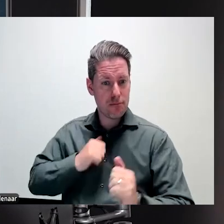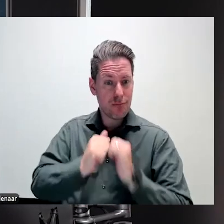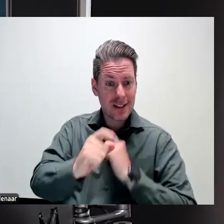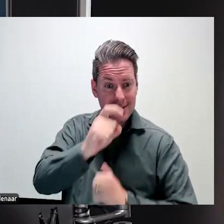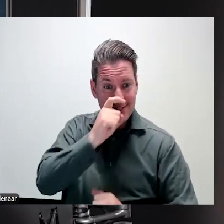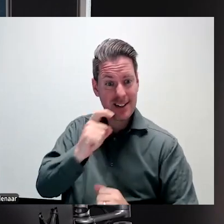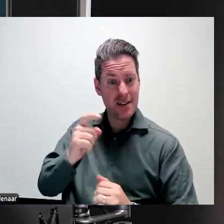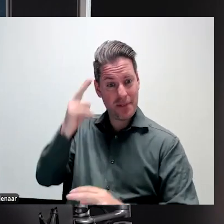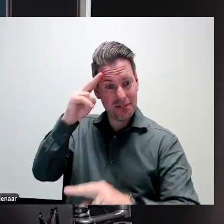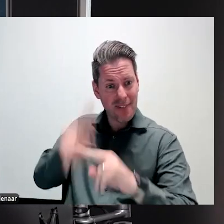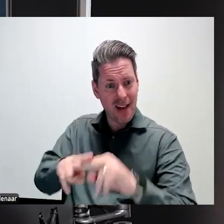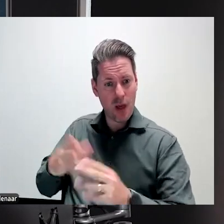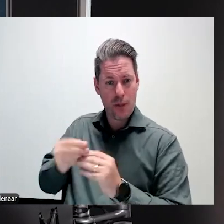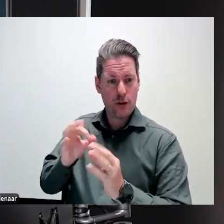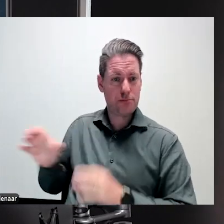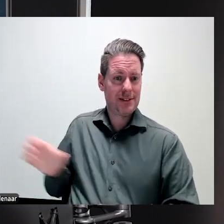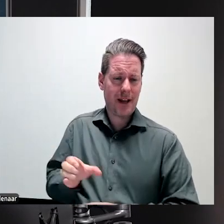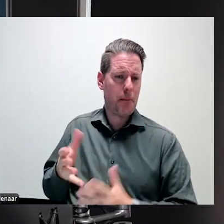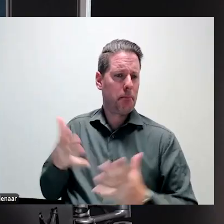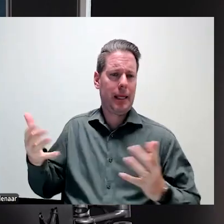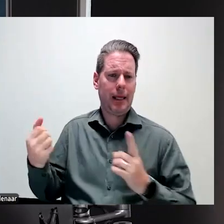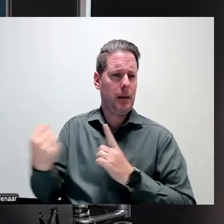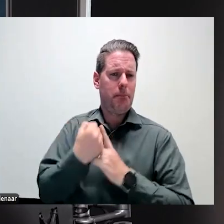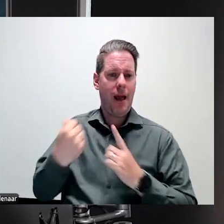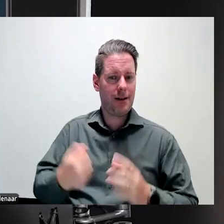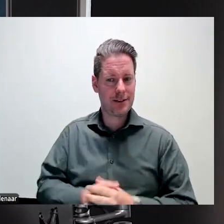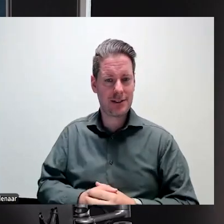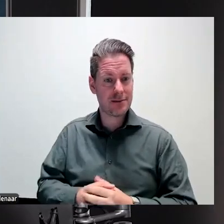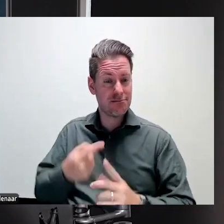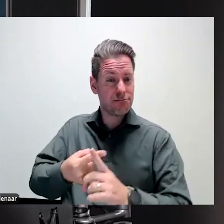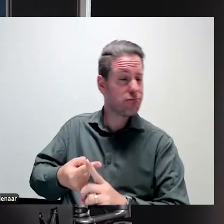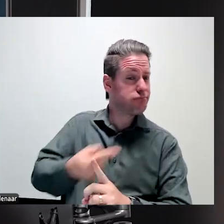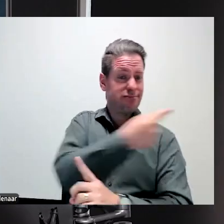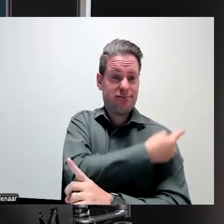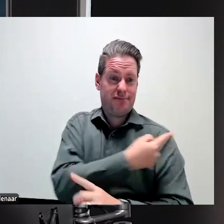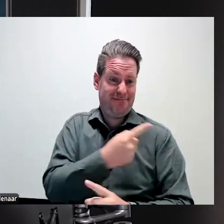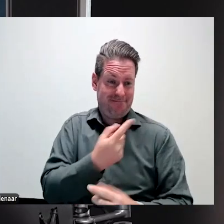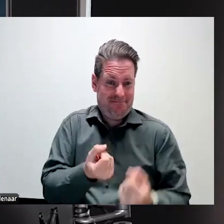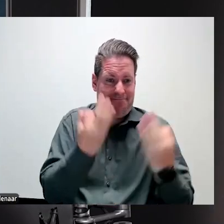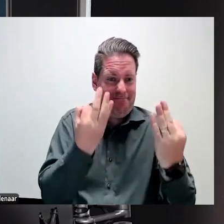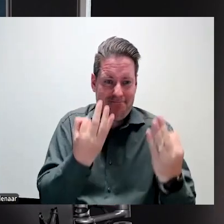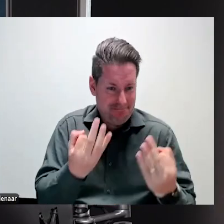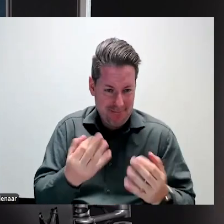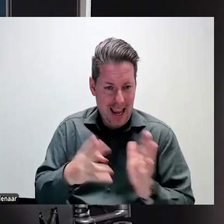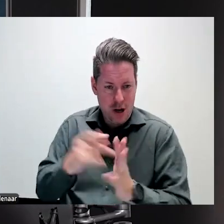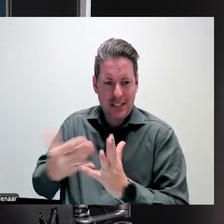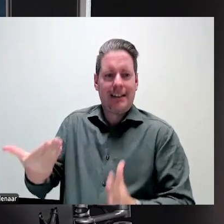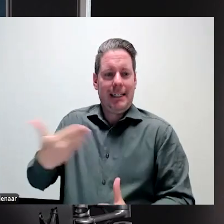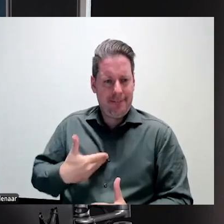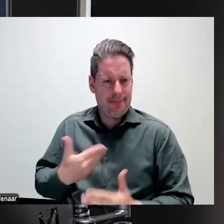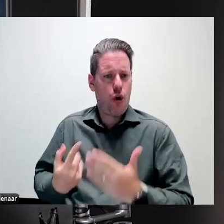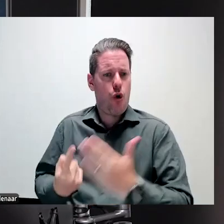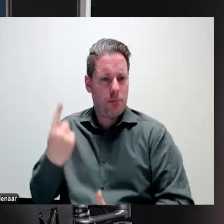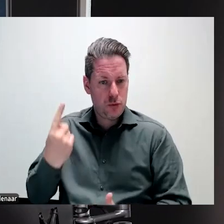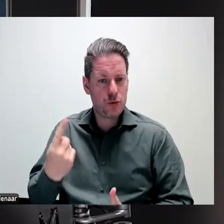impactful, which I wasn't awarded that opportunity in the past, previous to NDIS. And so I now can access to the wider